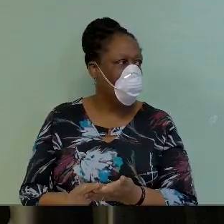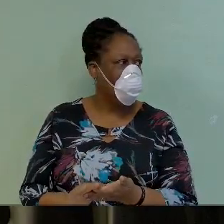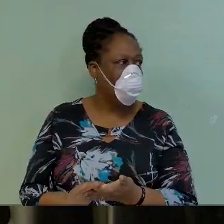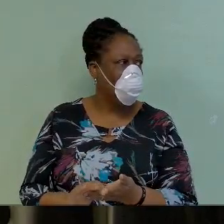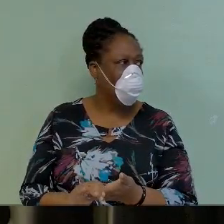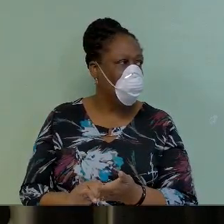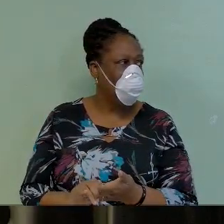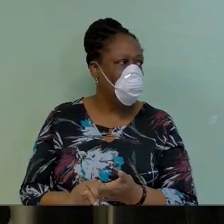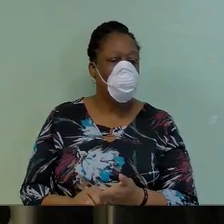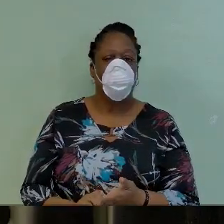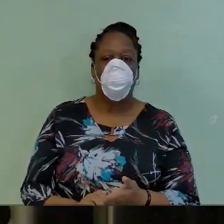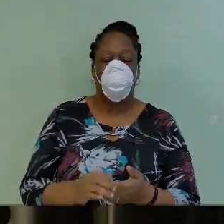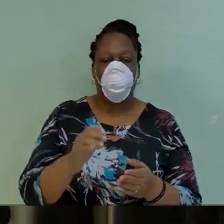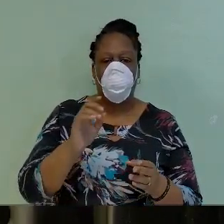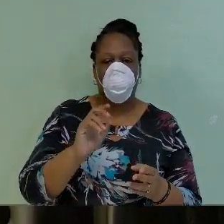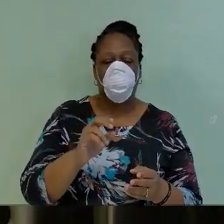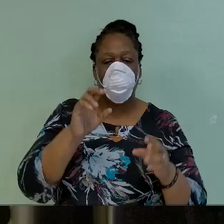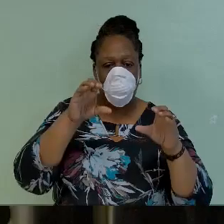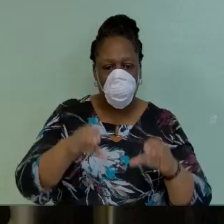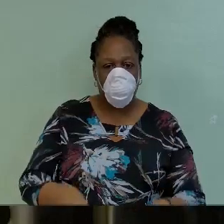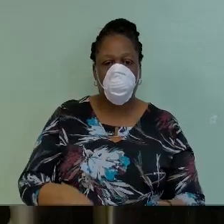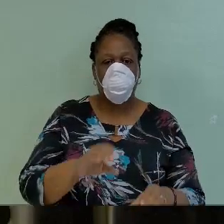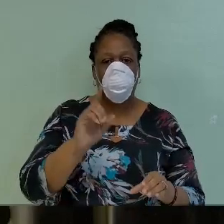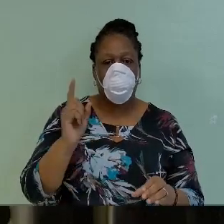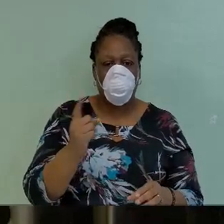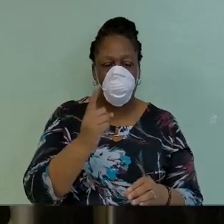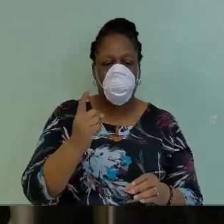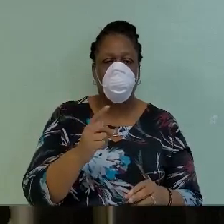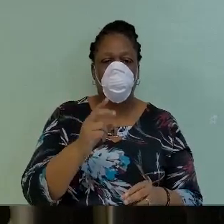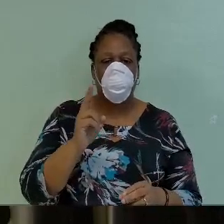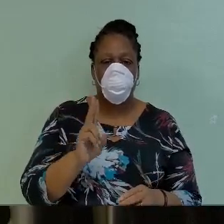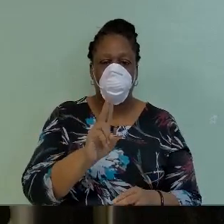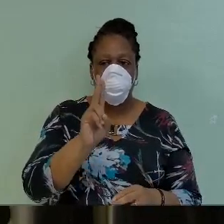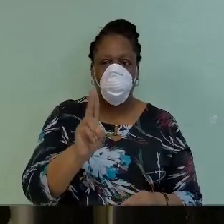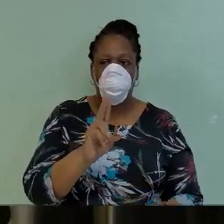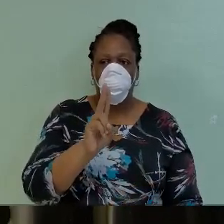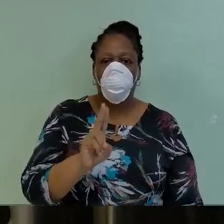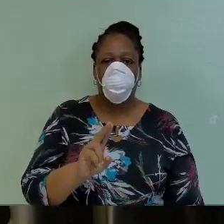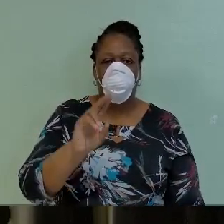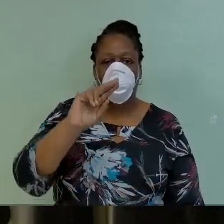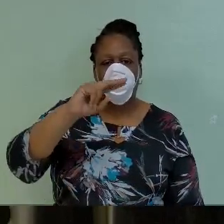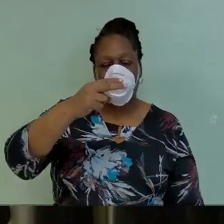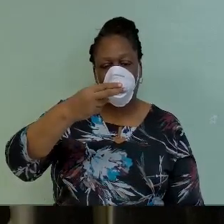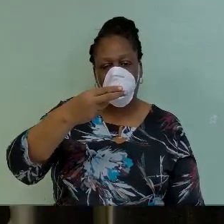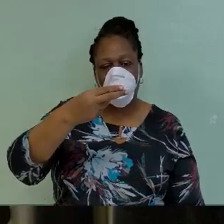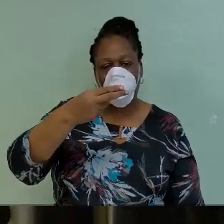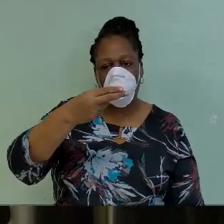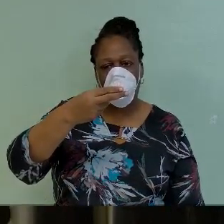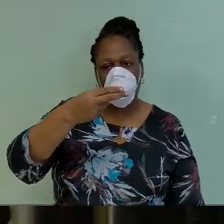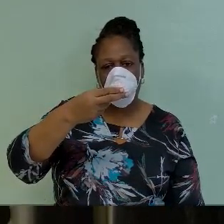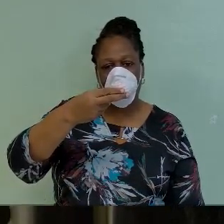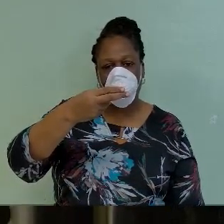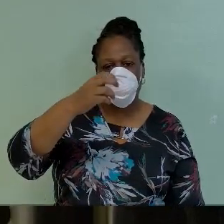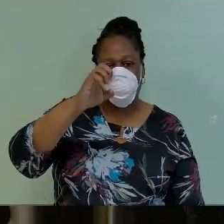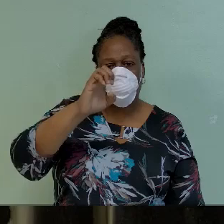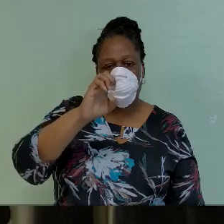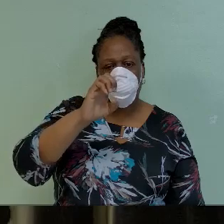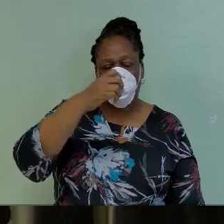be hydrogen peroxide, because it's less invasive in the environment. However, you should note that